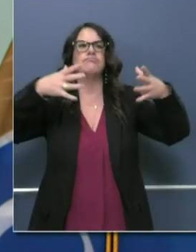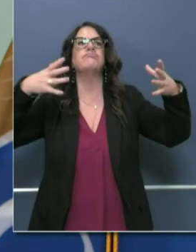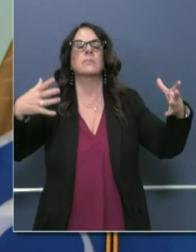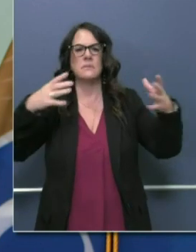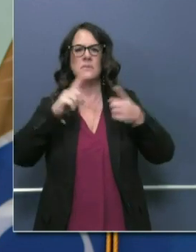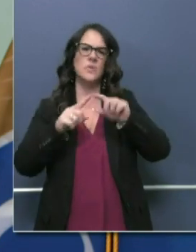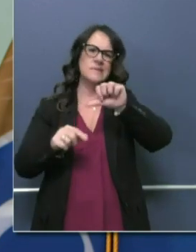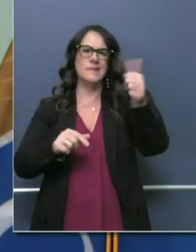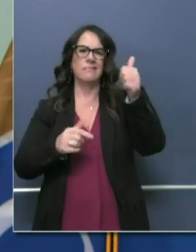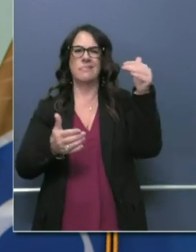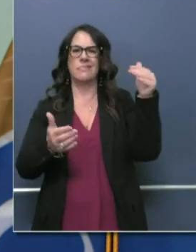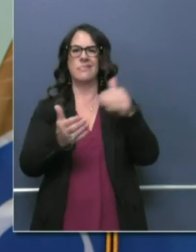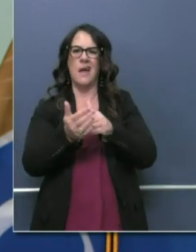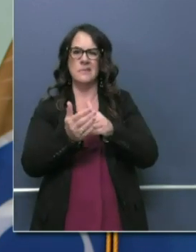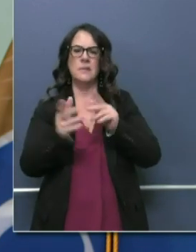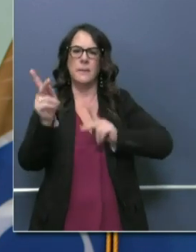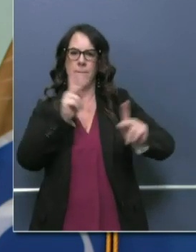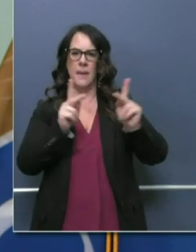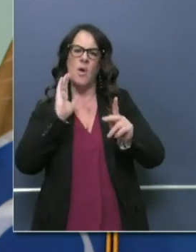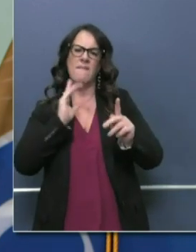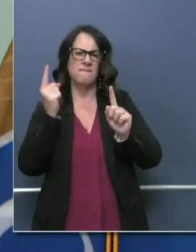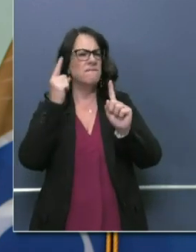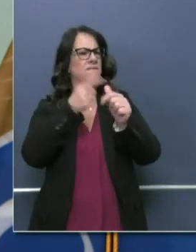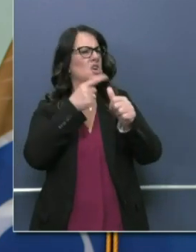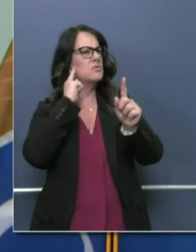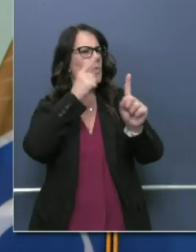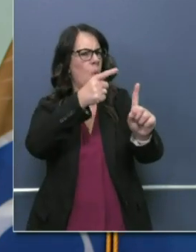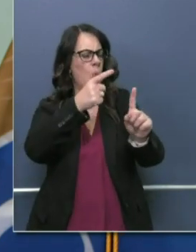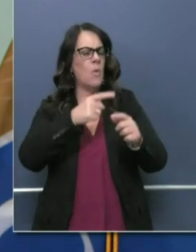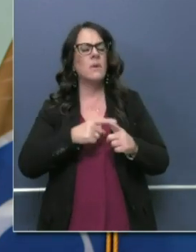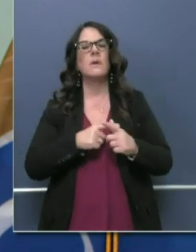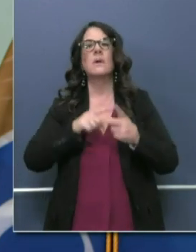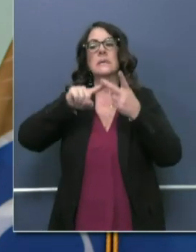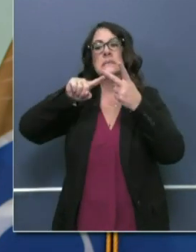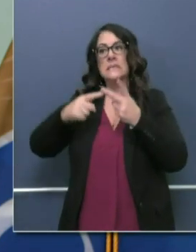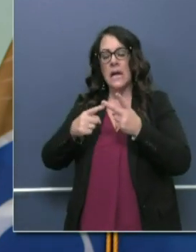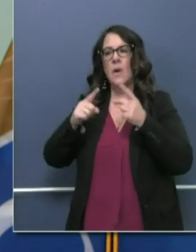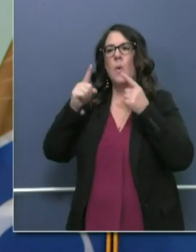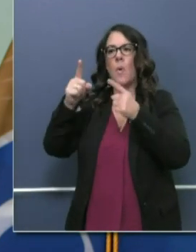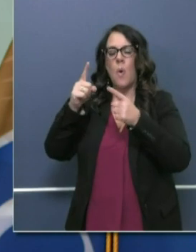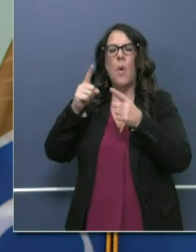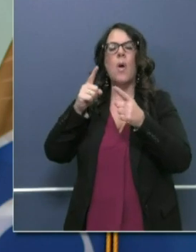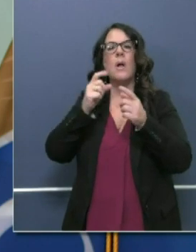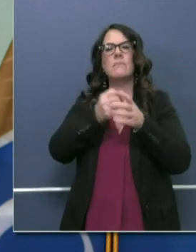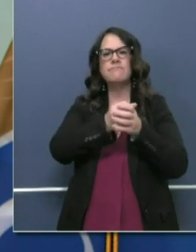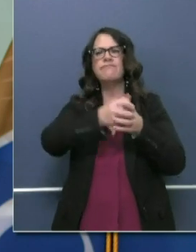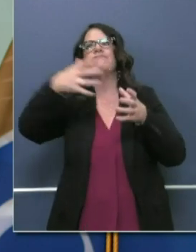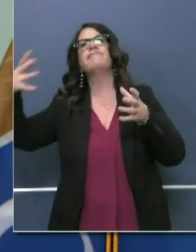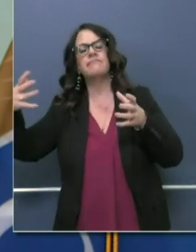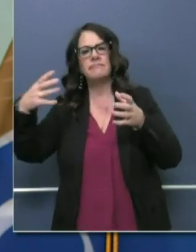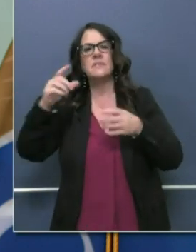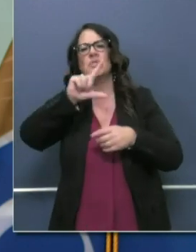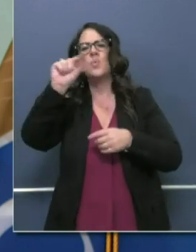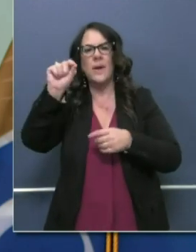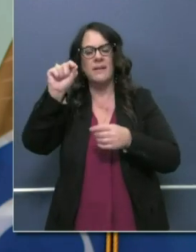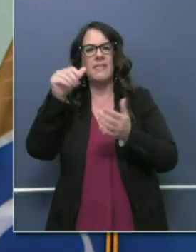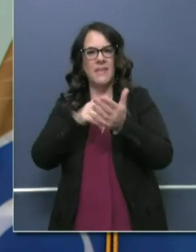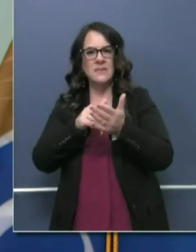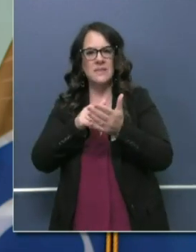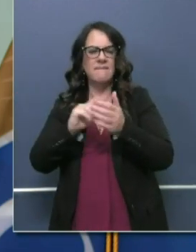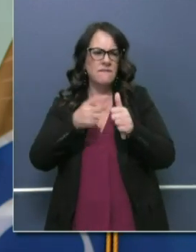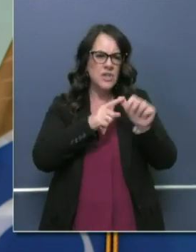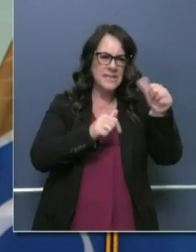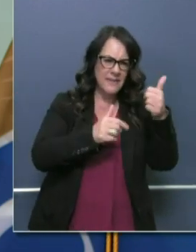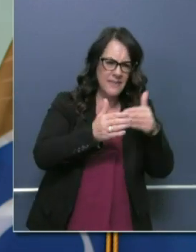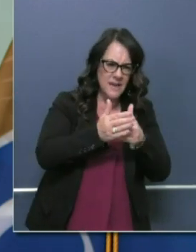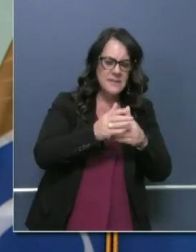10,000 being our first phase goal, 20,000 our second phase goal. So in the high end, getting about 20,000 people